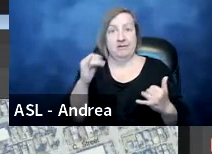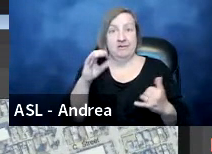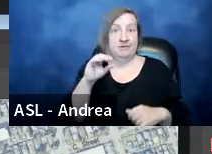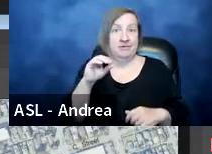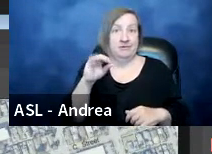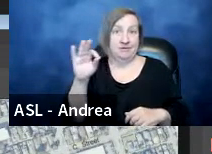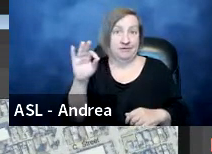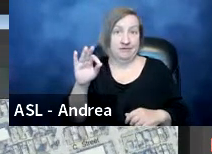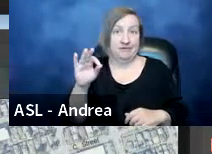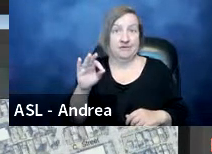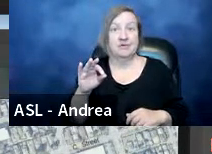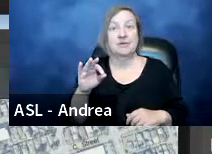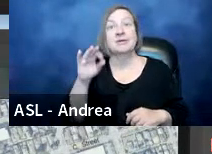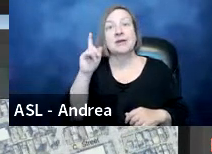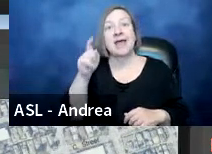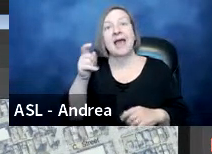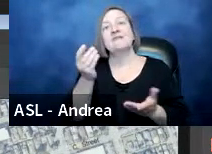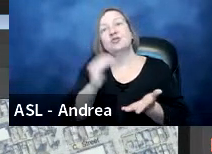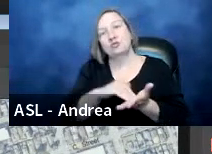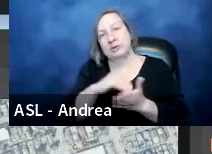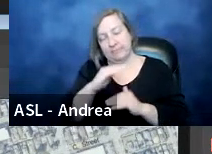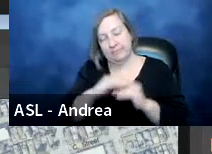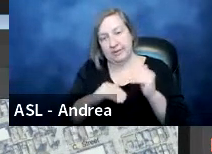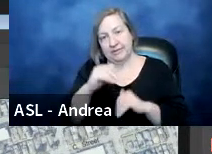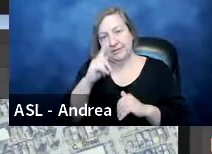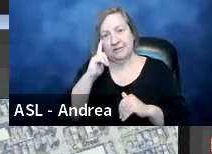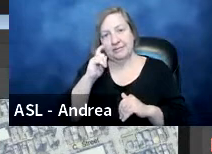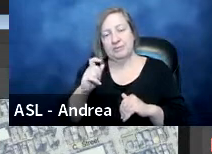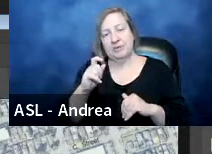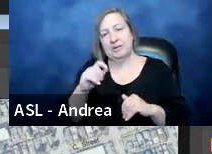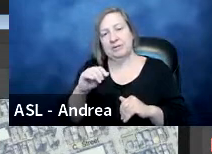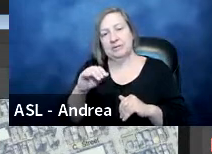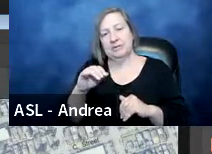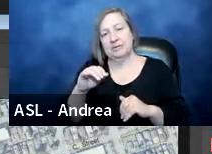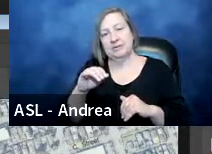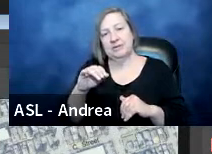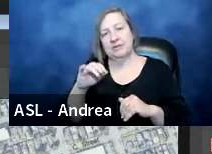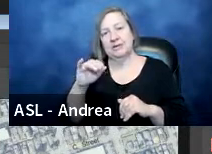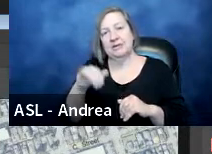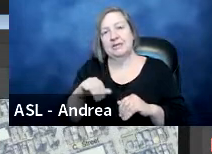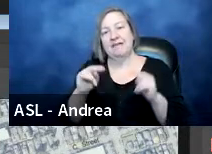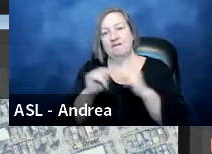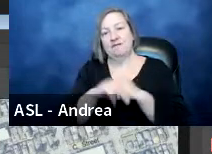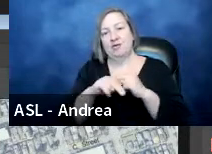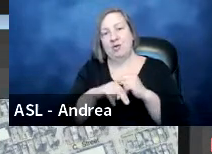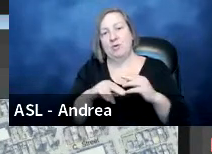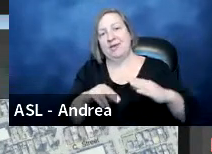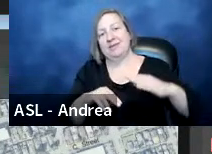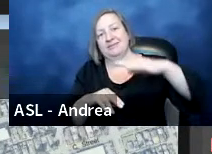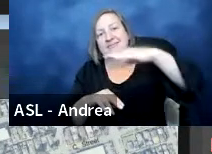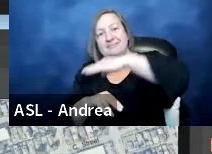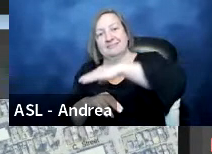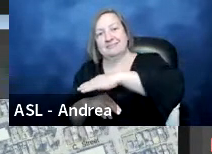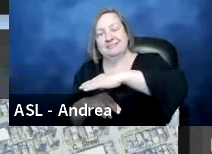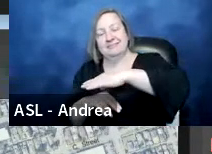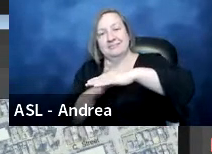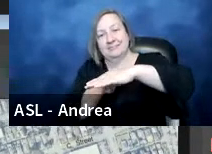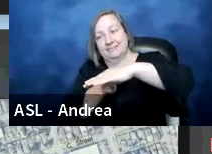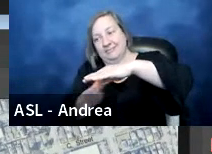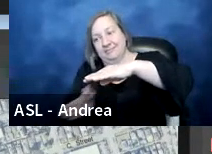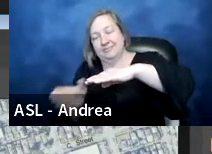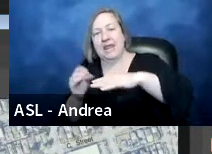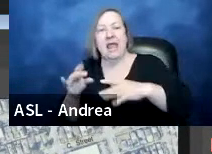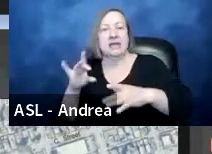has to be rebuilt due to the elevation of the freeway coming off, as well as the connectivity